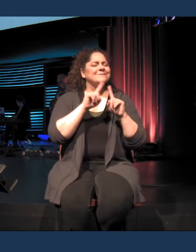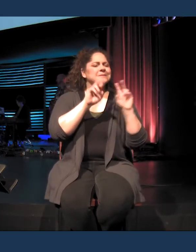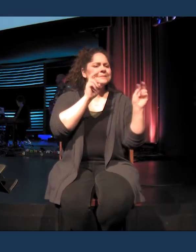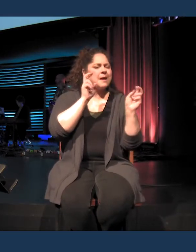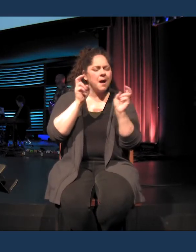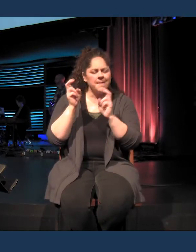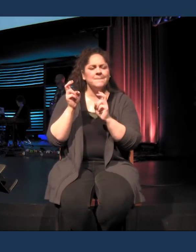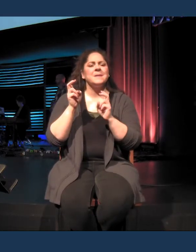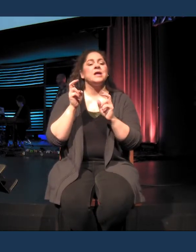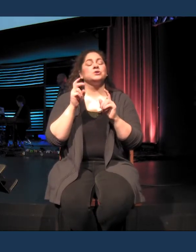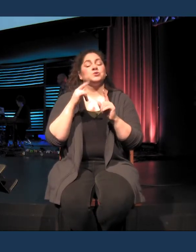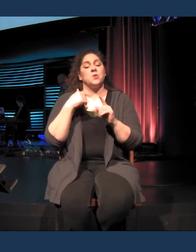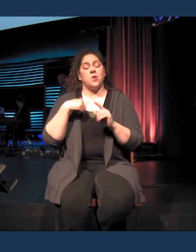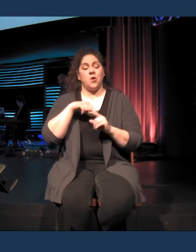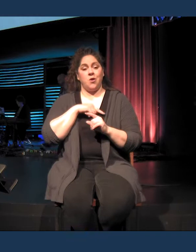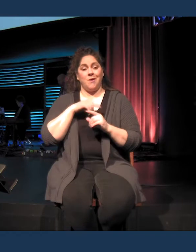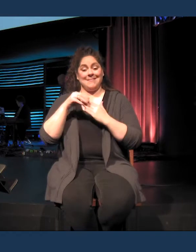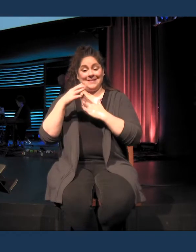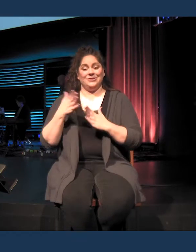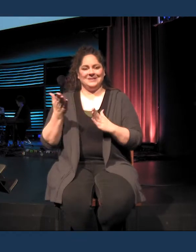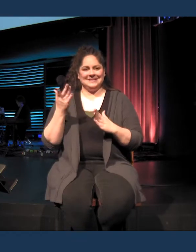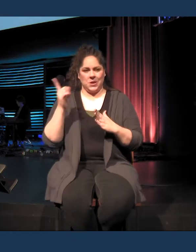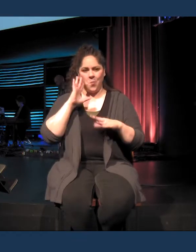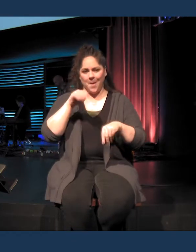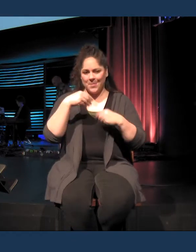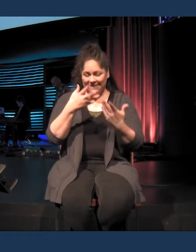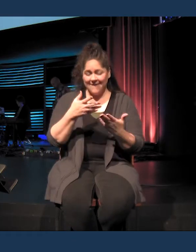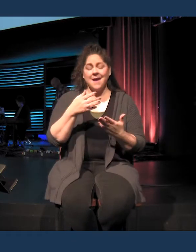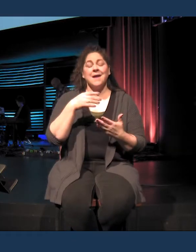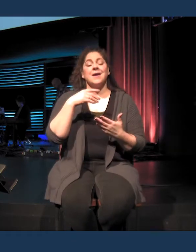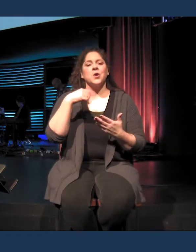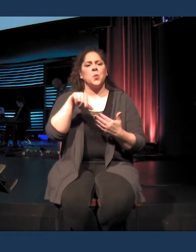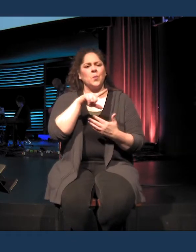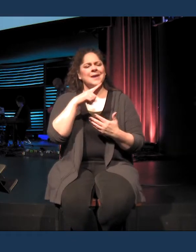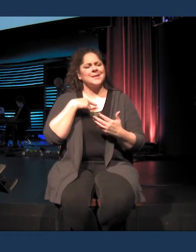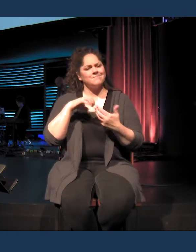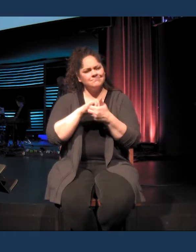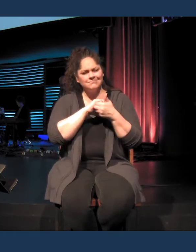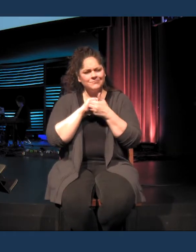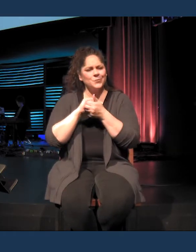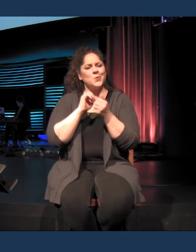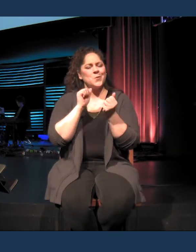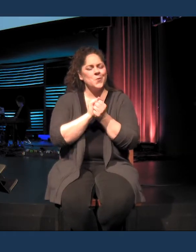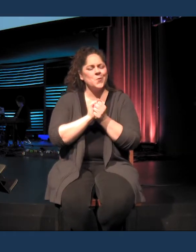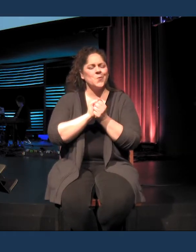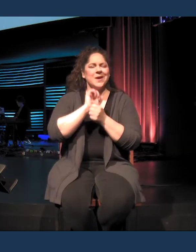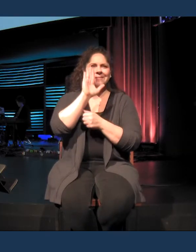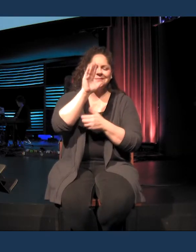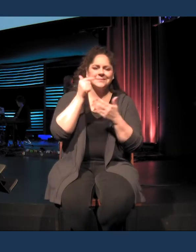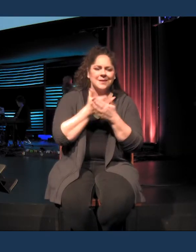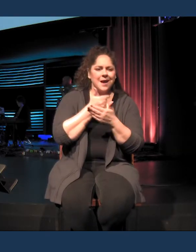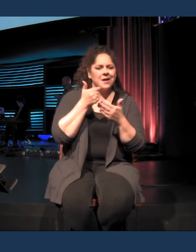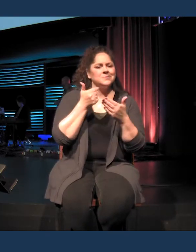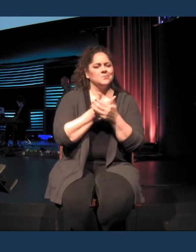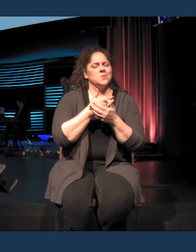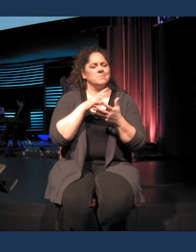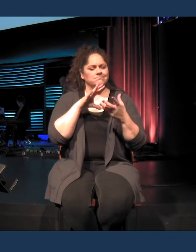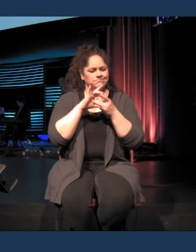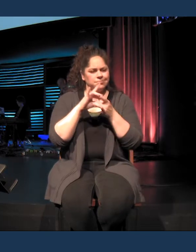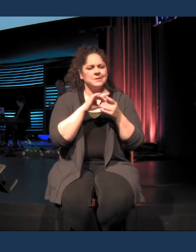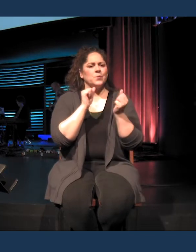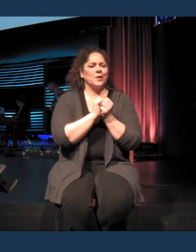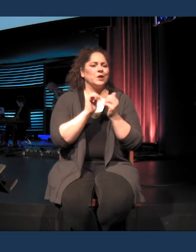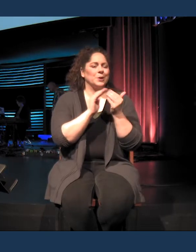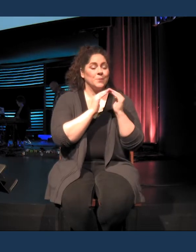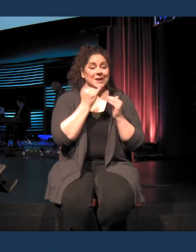our ministry leaders are providing. So it's a time where we really get to partner with the gospel, partner together as community. So if you